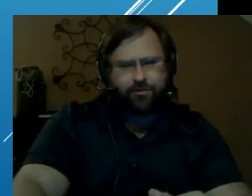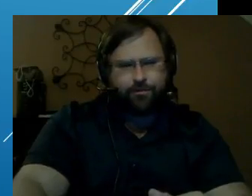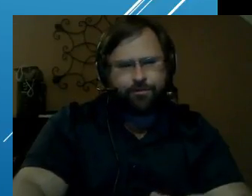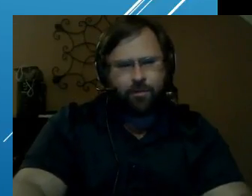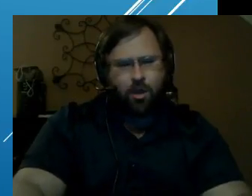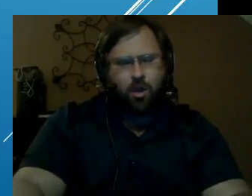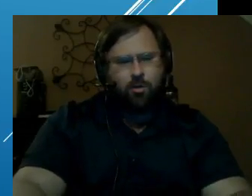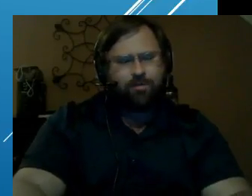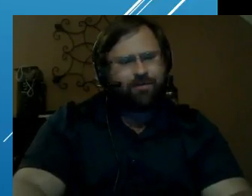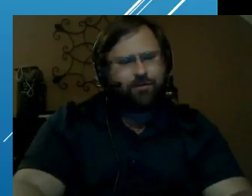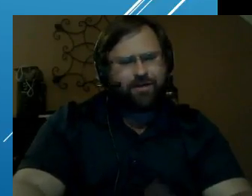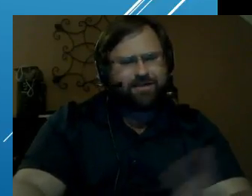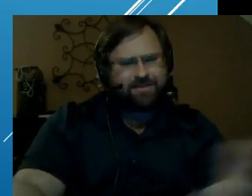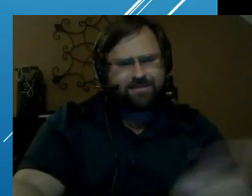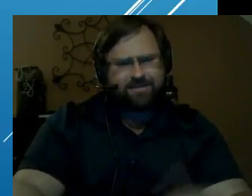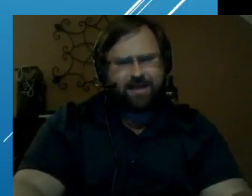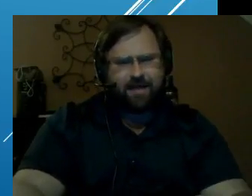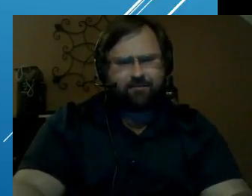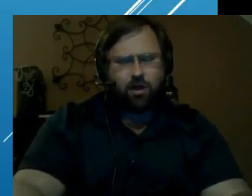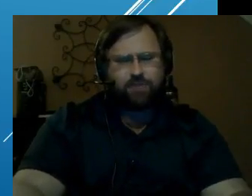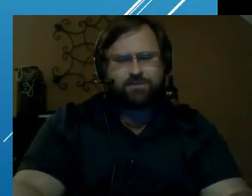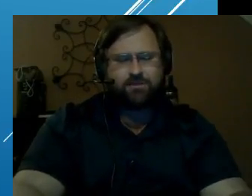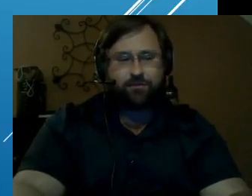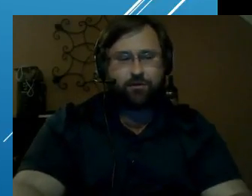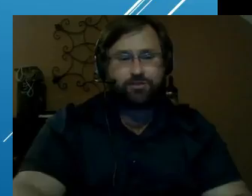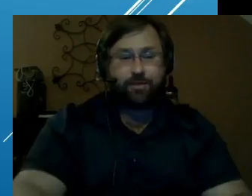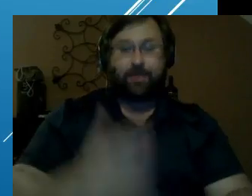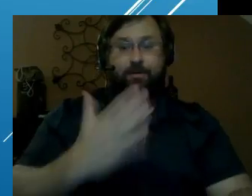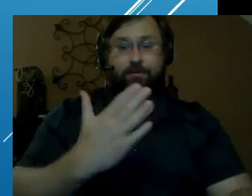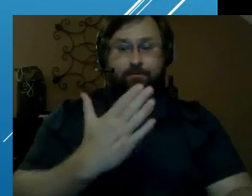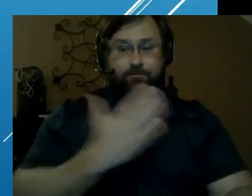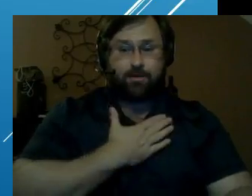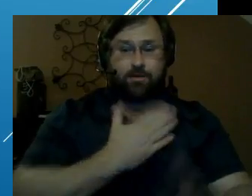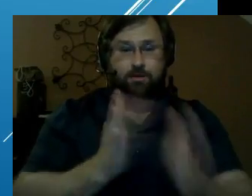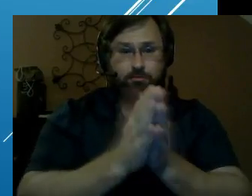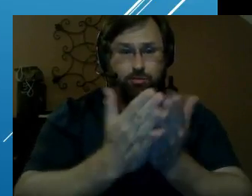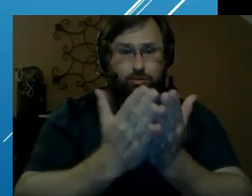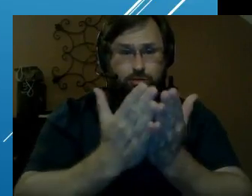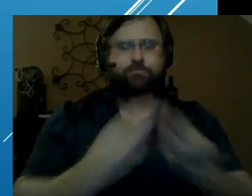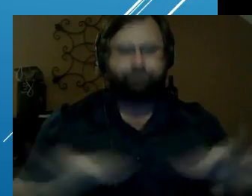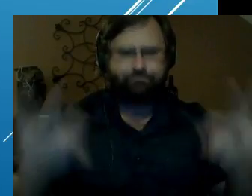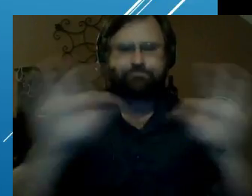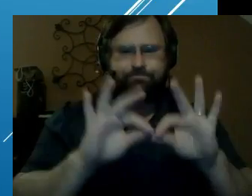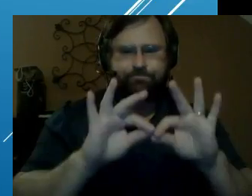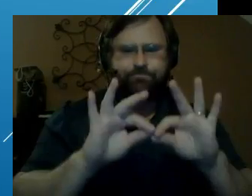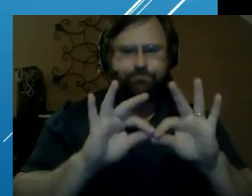with. Well, if you look at these sentences that I have glossed, the first being,